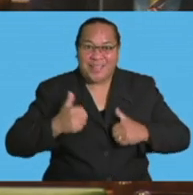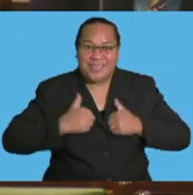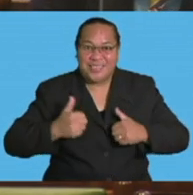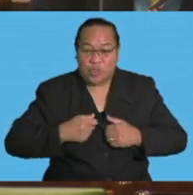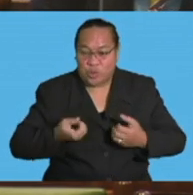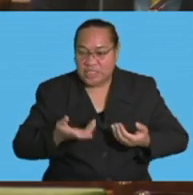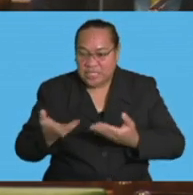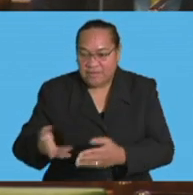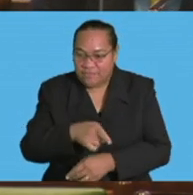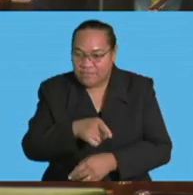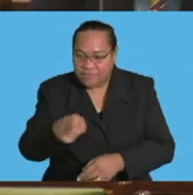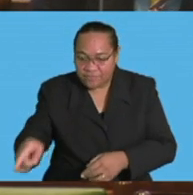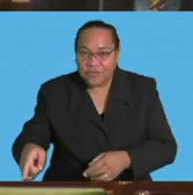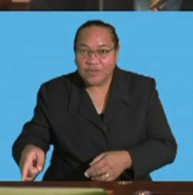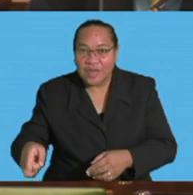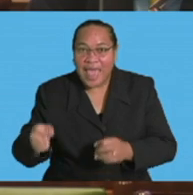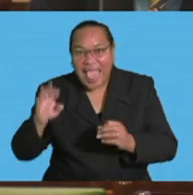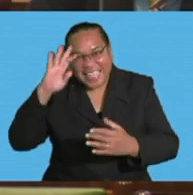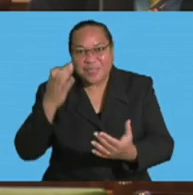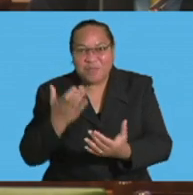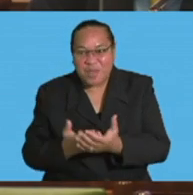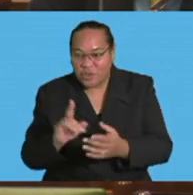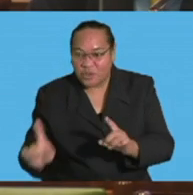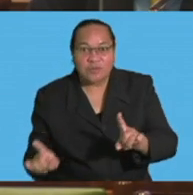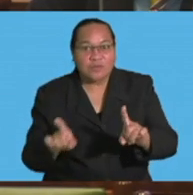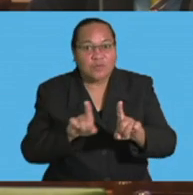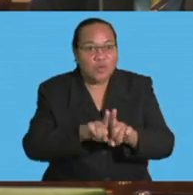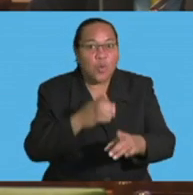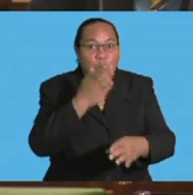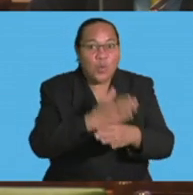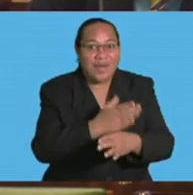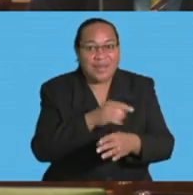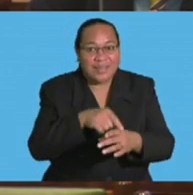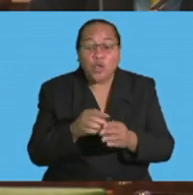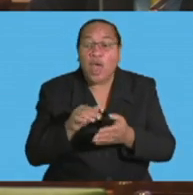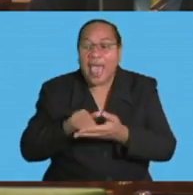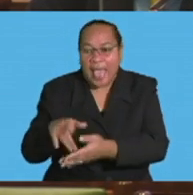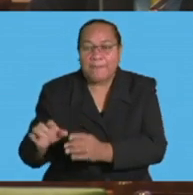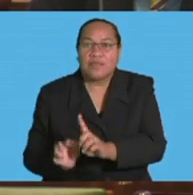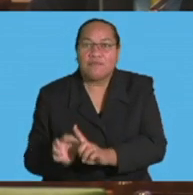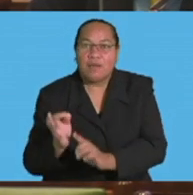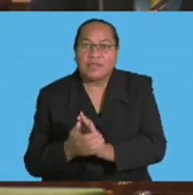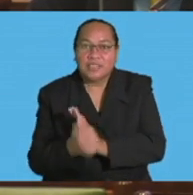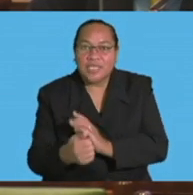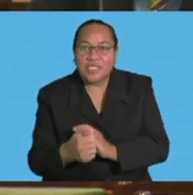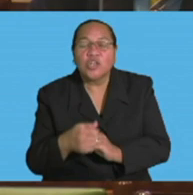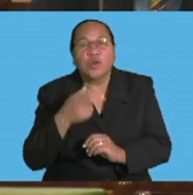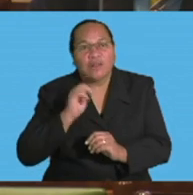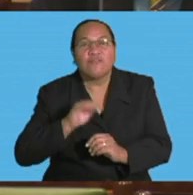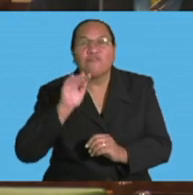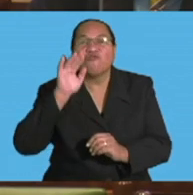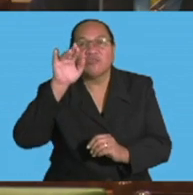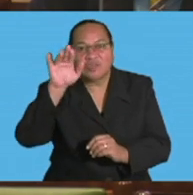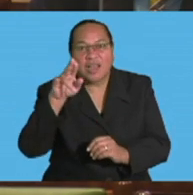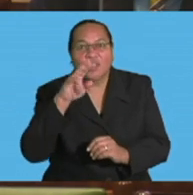them experience in work readiness and help students nurture their skills needed in any work environment.